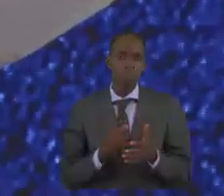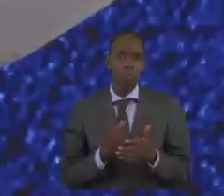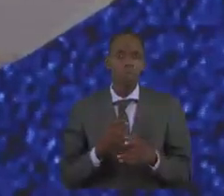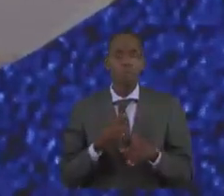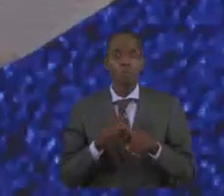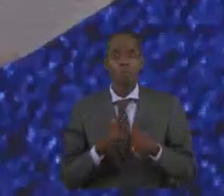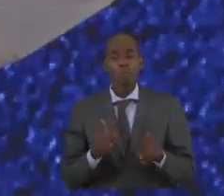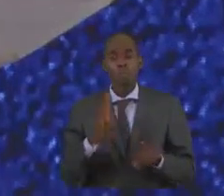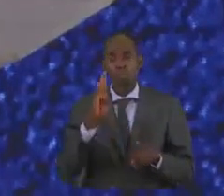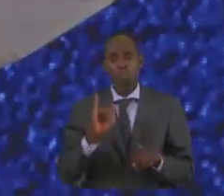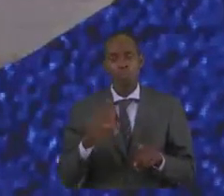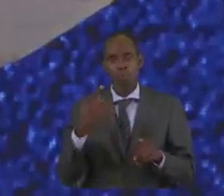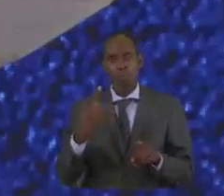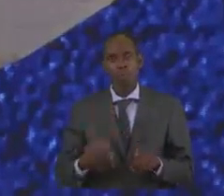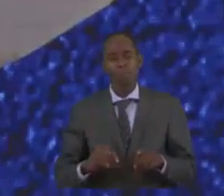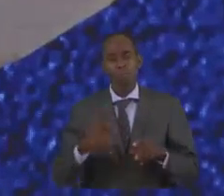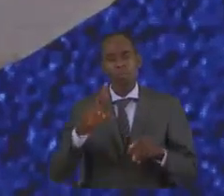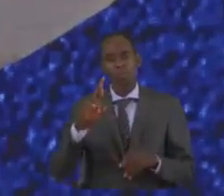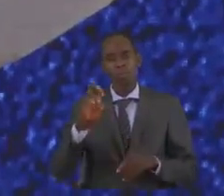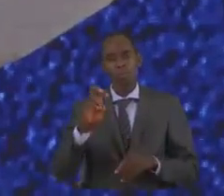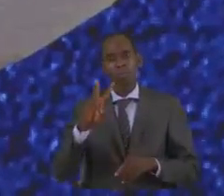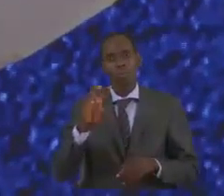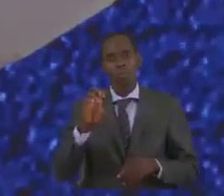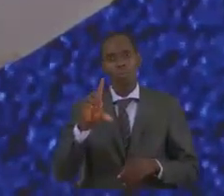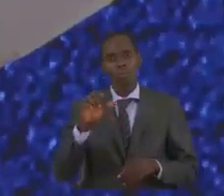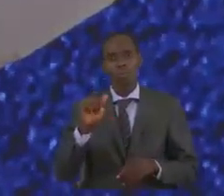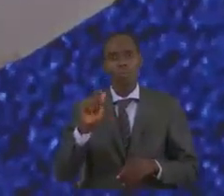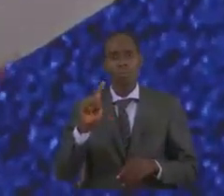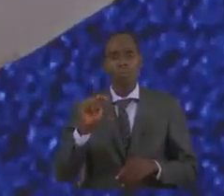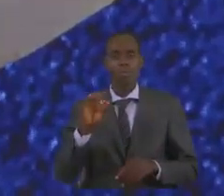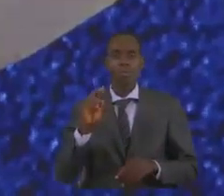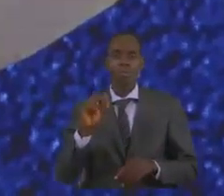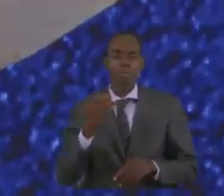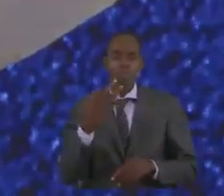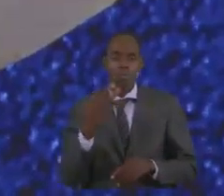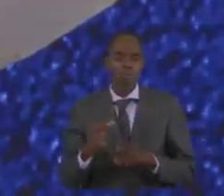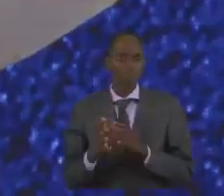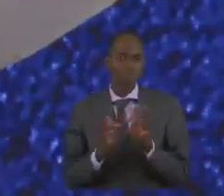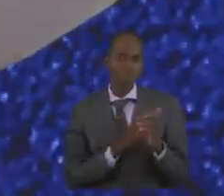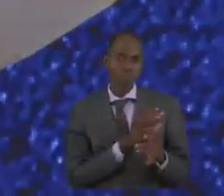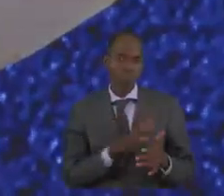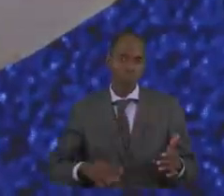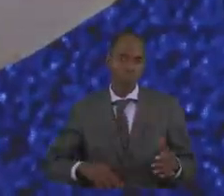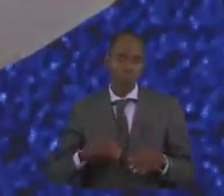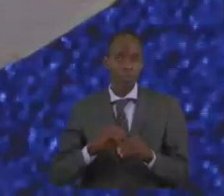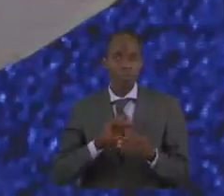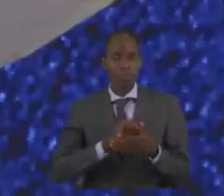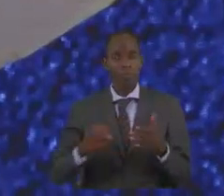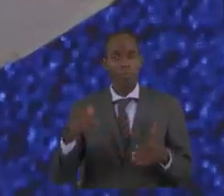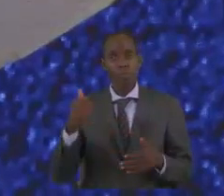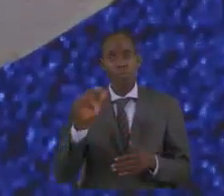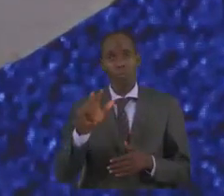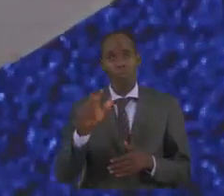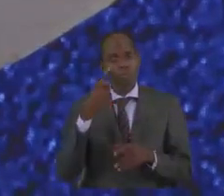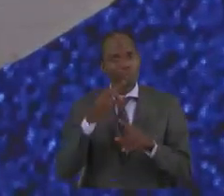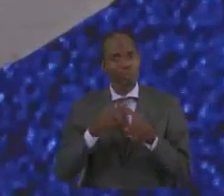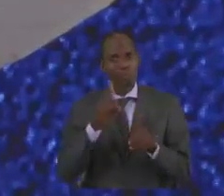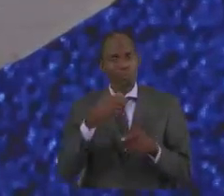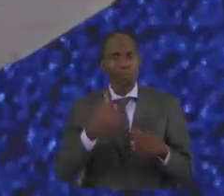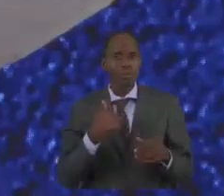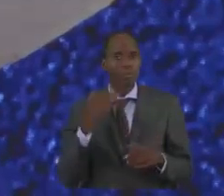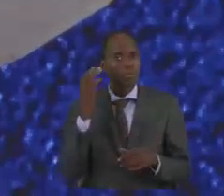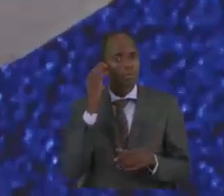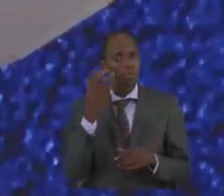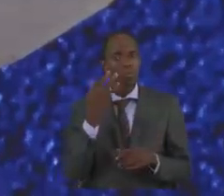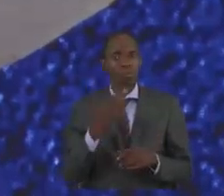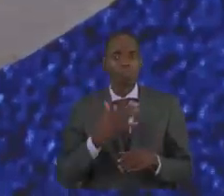the revelation of Jesus Christ. In verse 13, for ye have heard